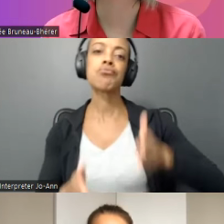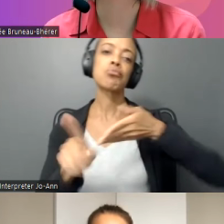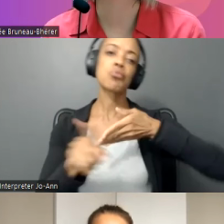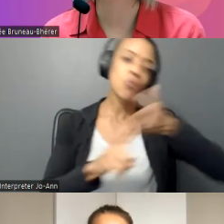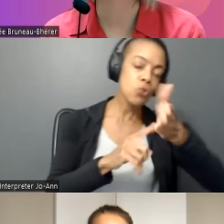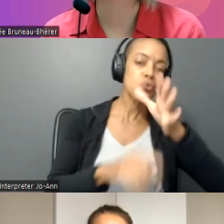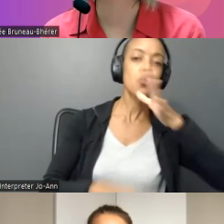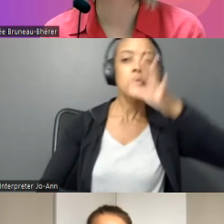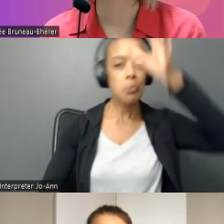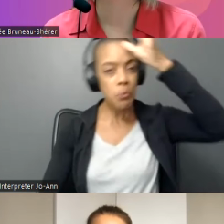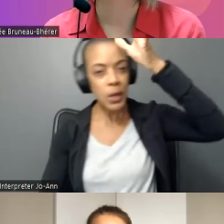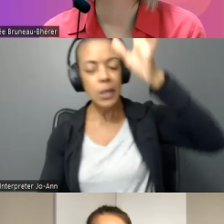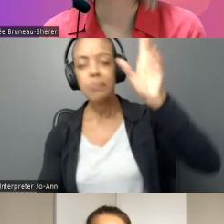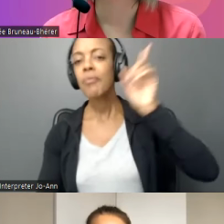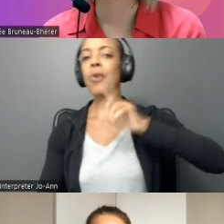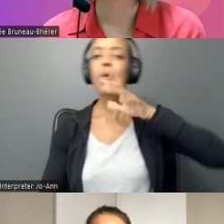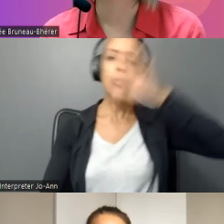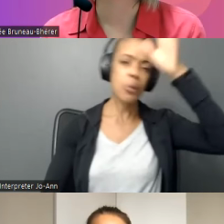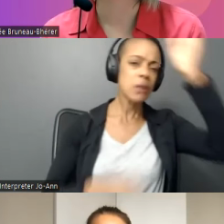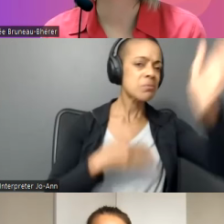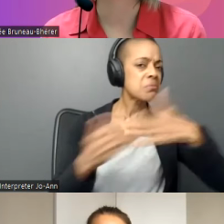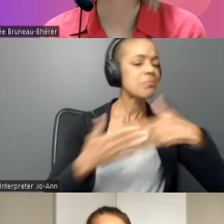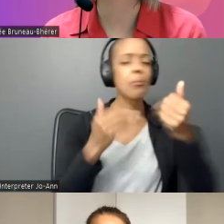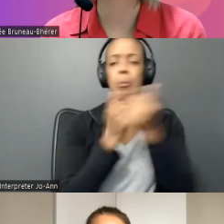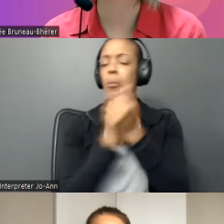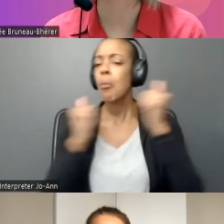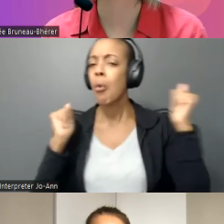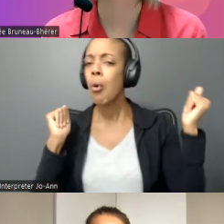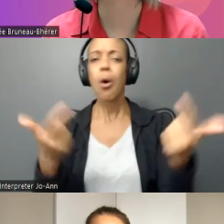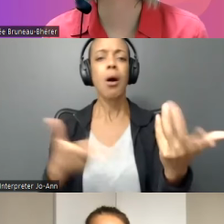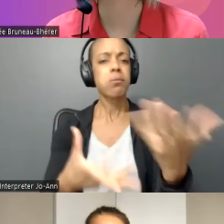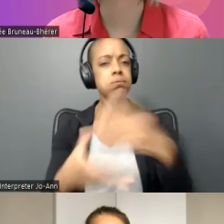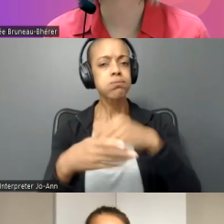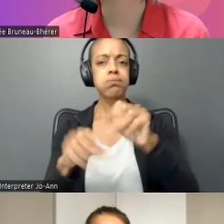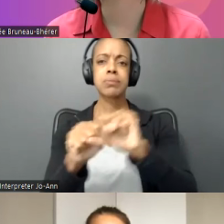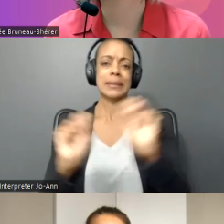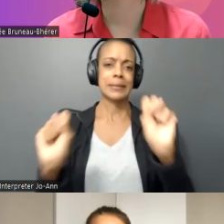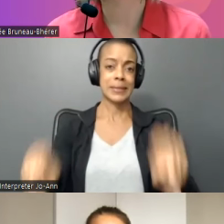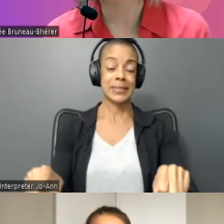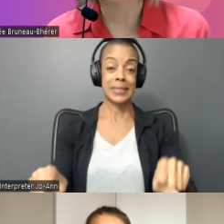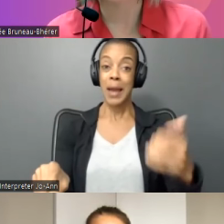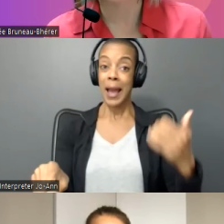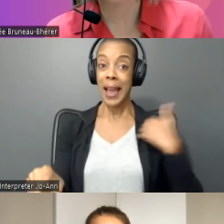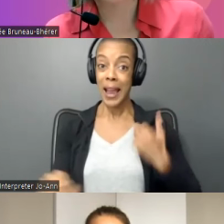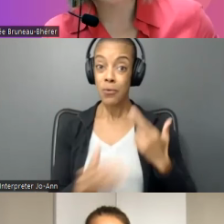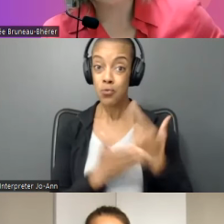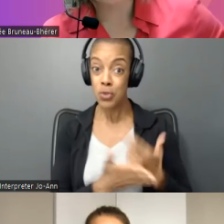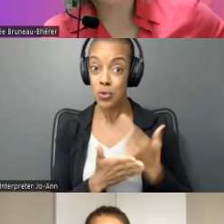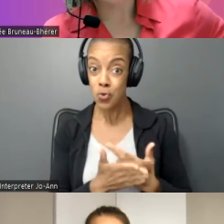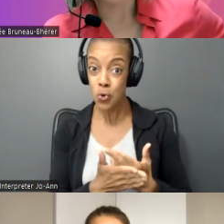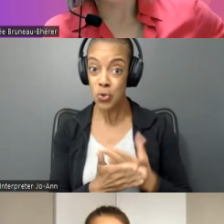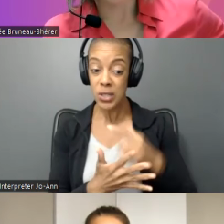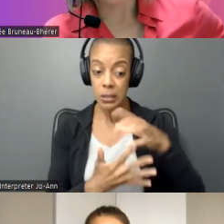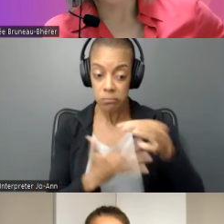or foster families too, everybody involved in the system. And do we have the means to respond